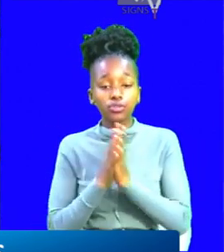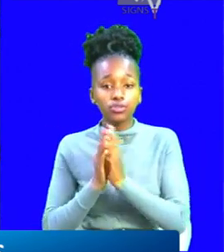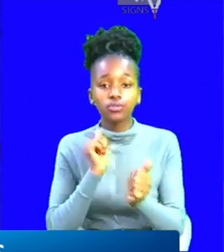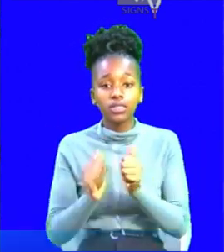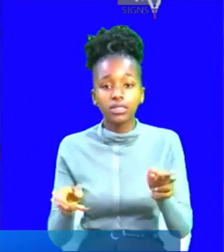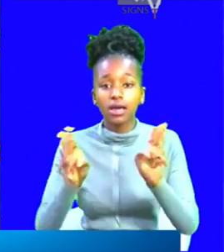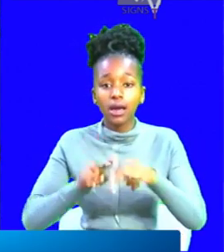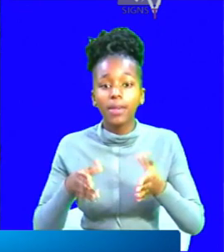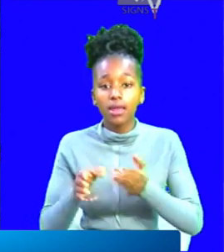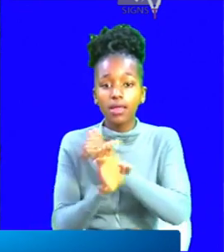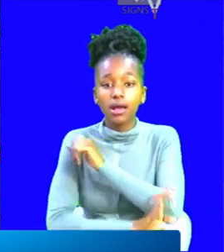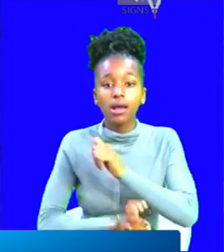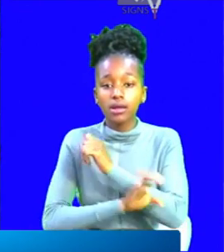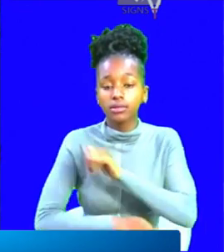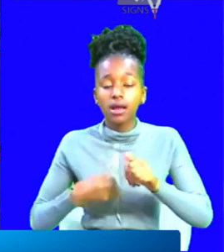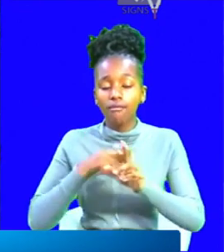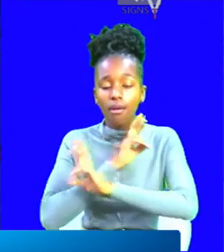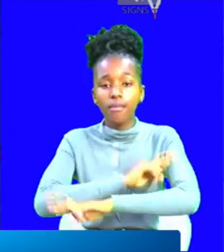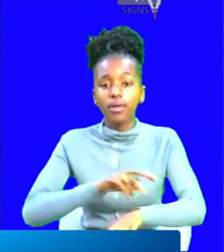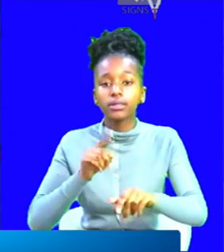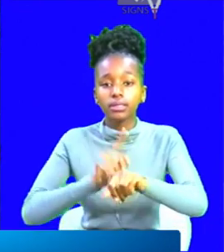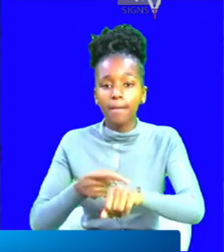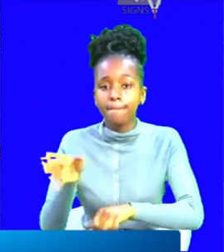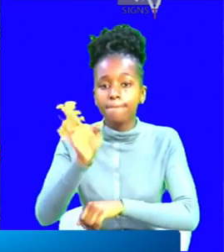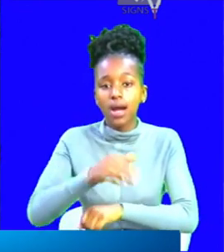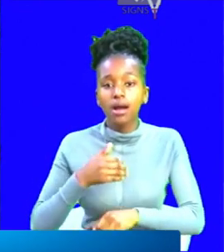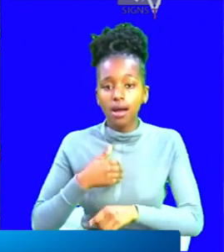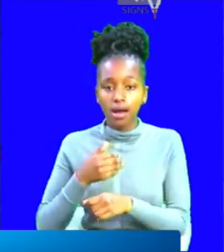in the country. We're going to take a break. When we come back, we're coming back with stories that are making headlines